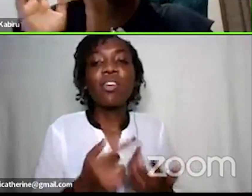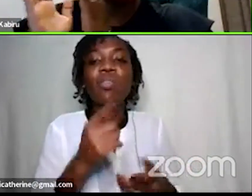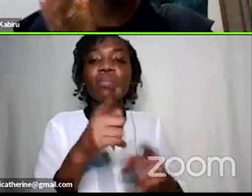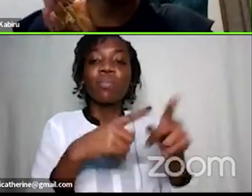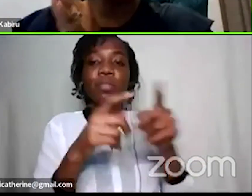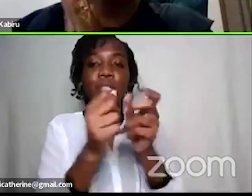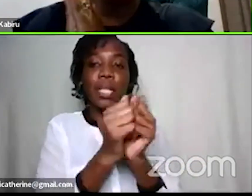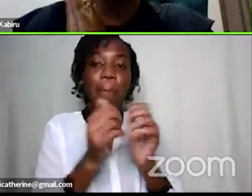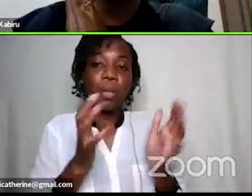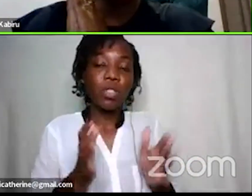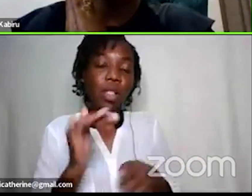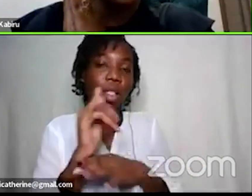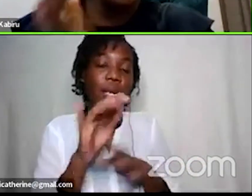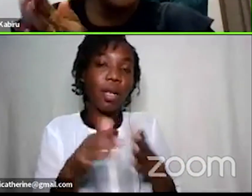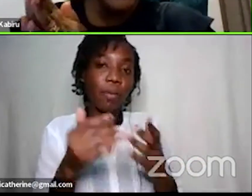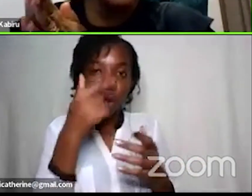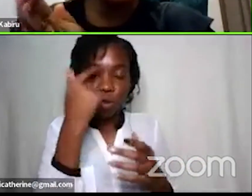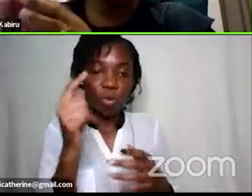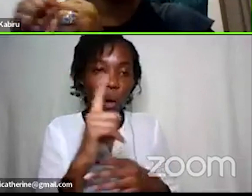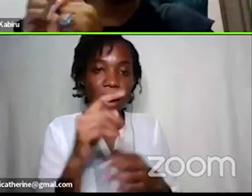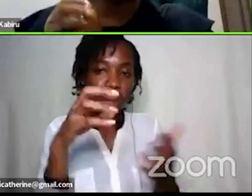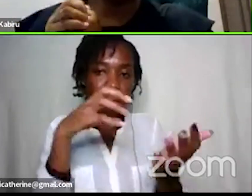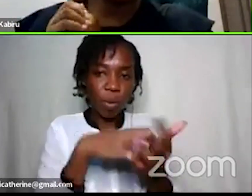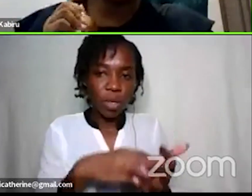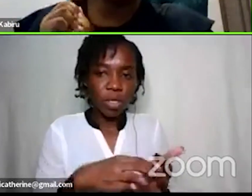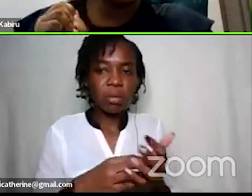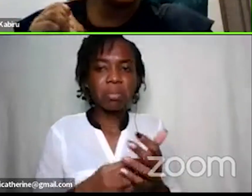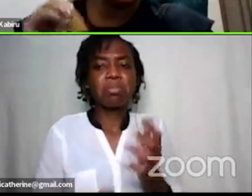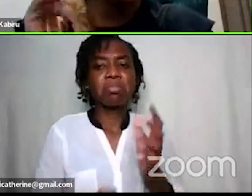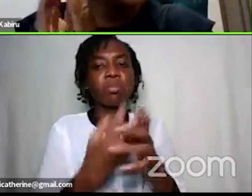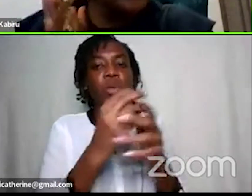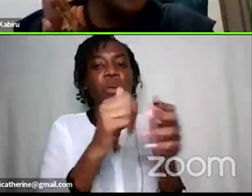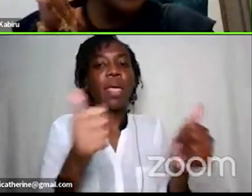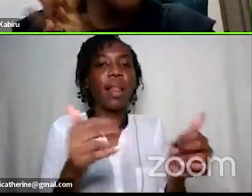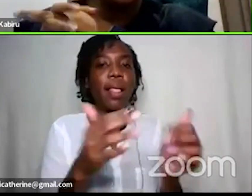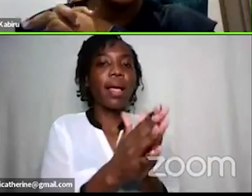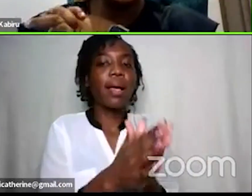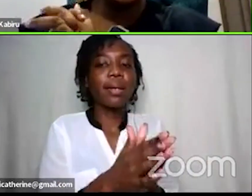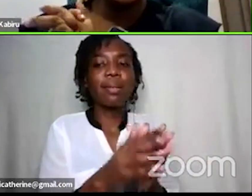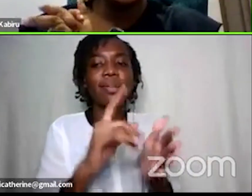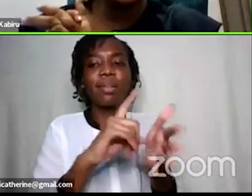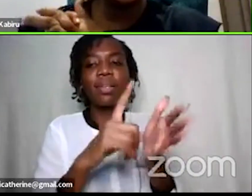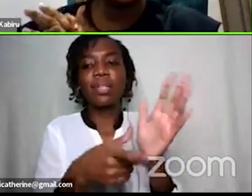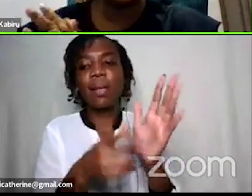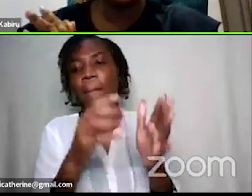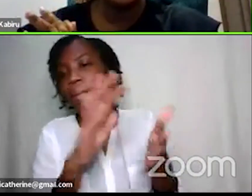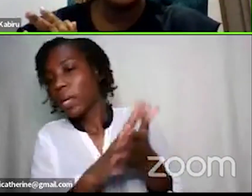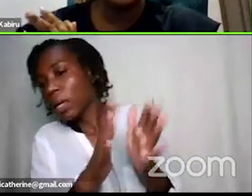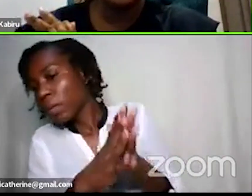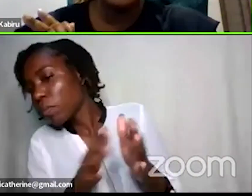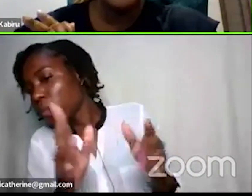person? Because at one point they were productive, or they will end up being useful for you.